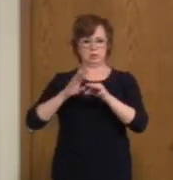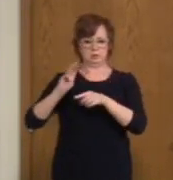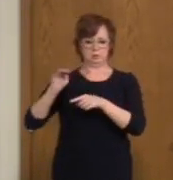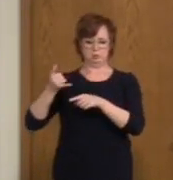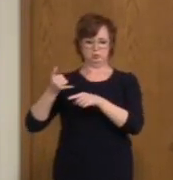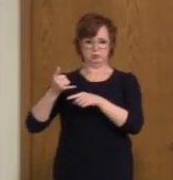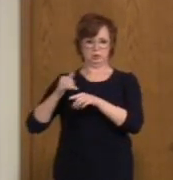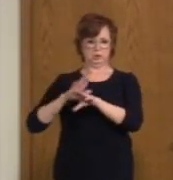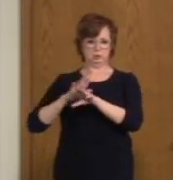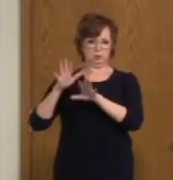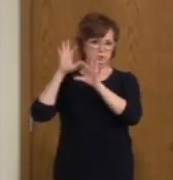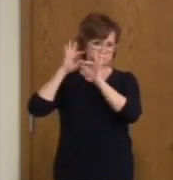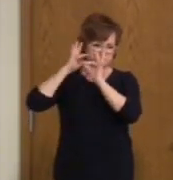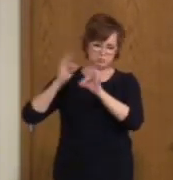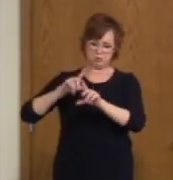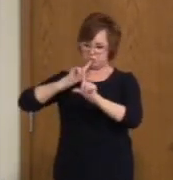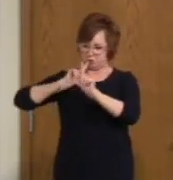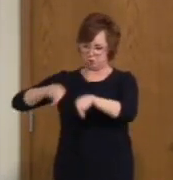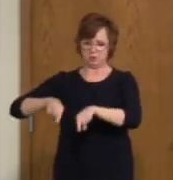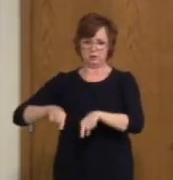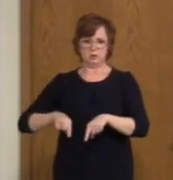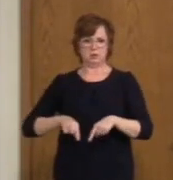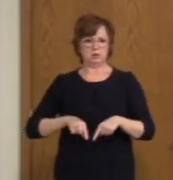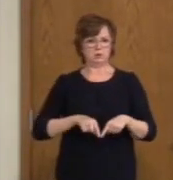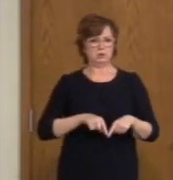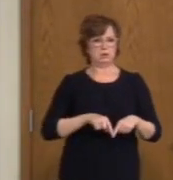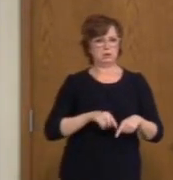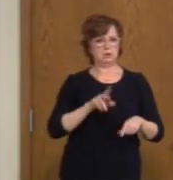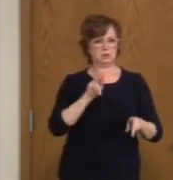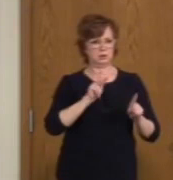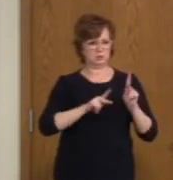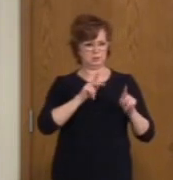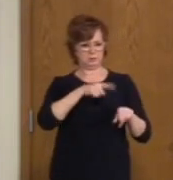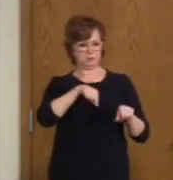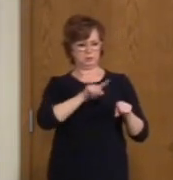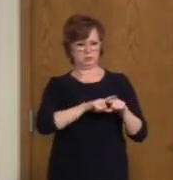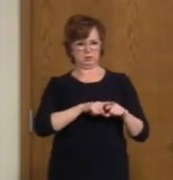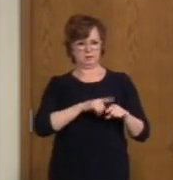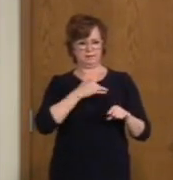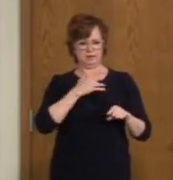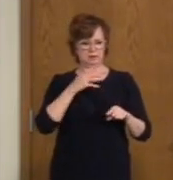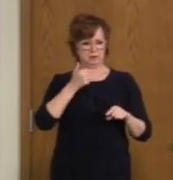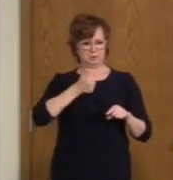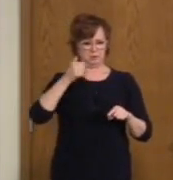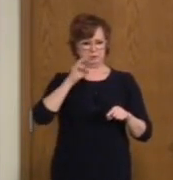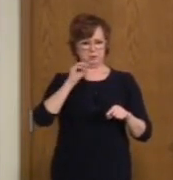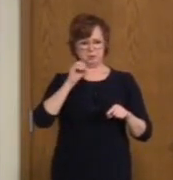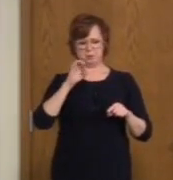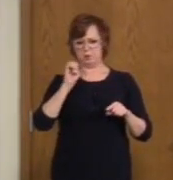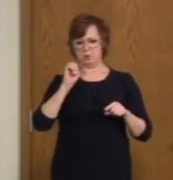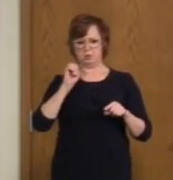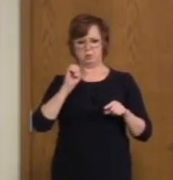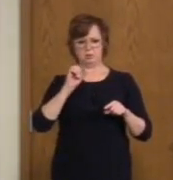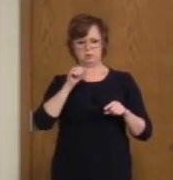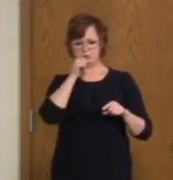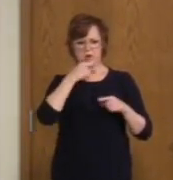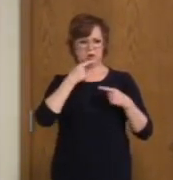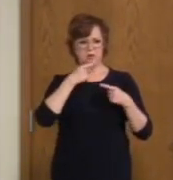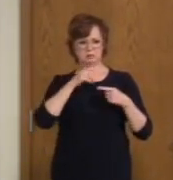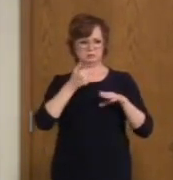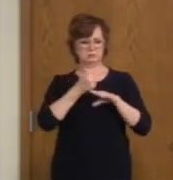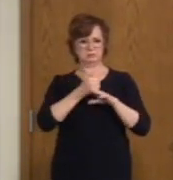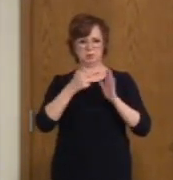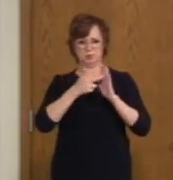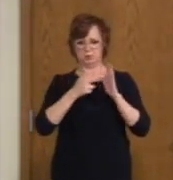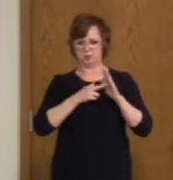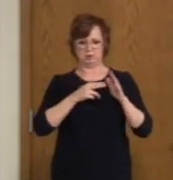some people are accusing you of inaction, of being reactive and not proactive. What do you say to that? Oh, people can,